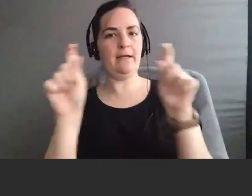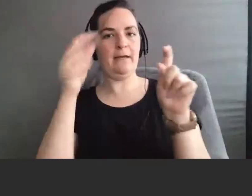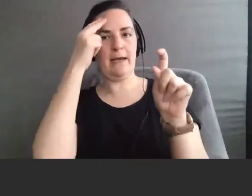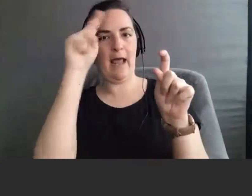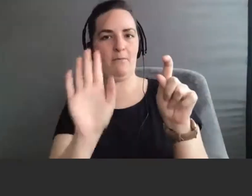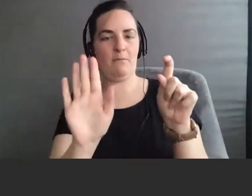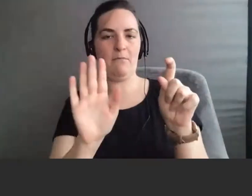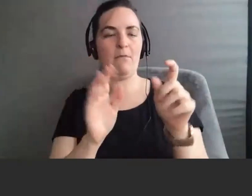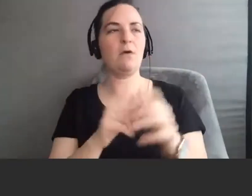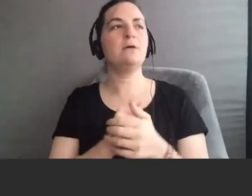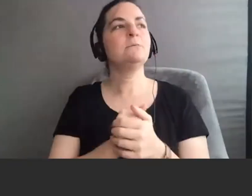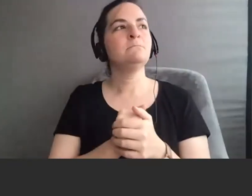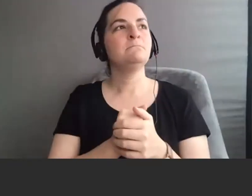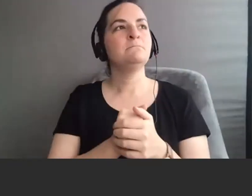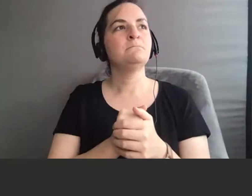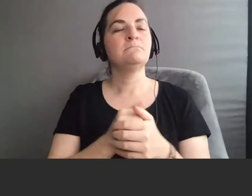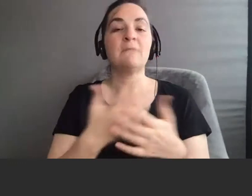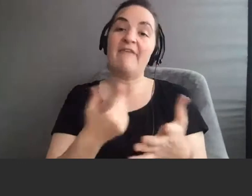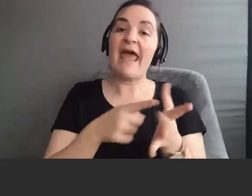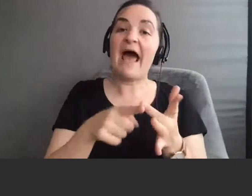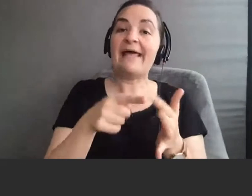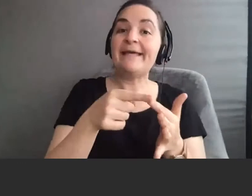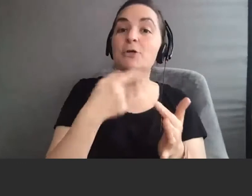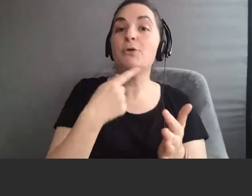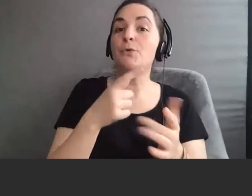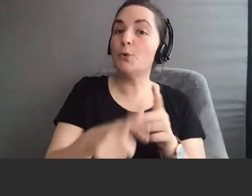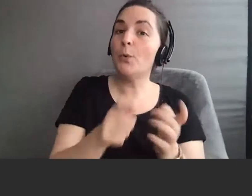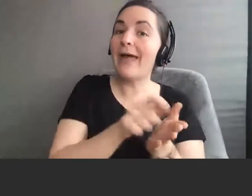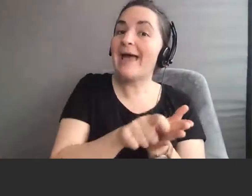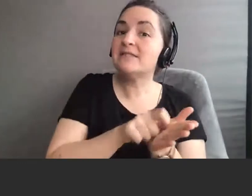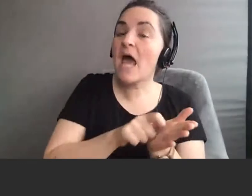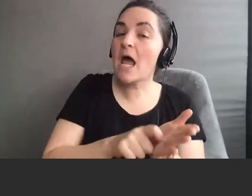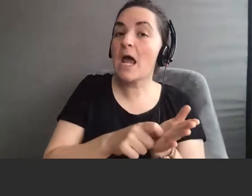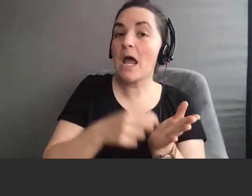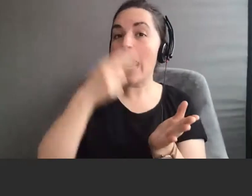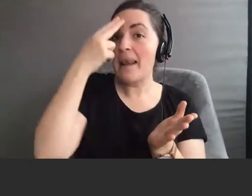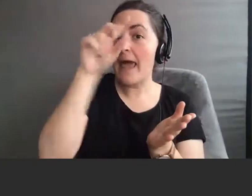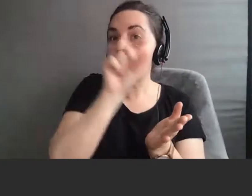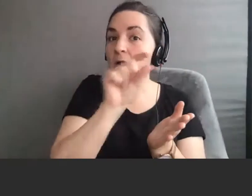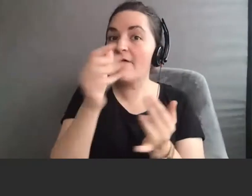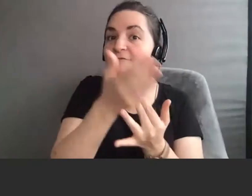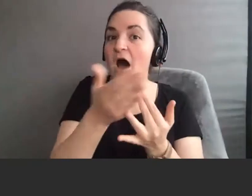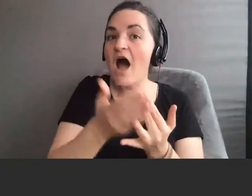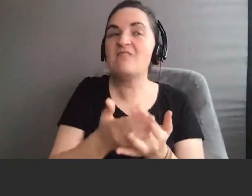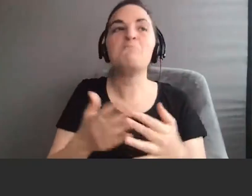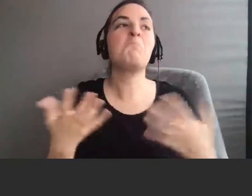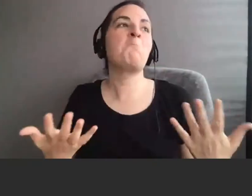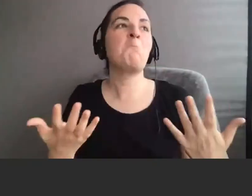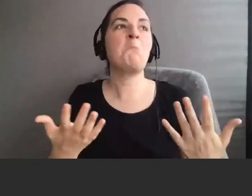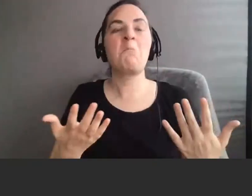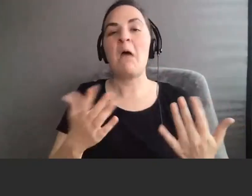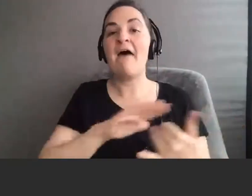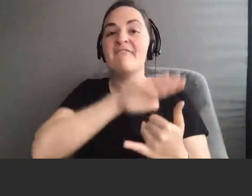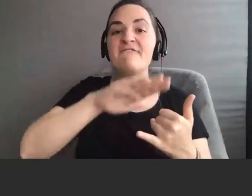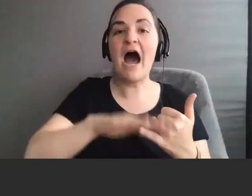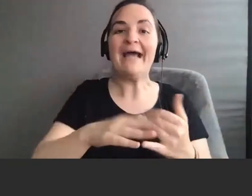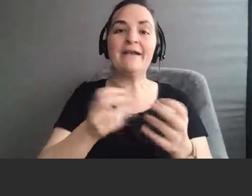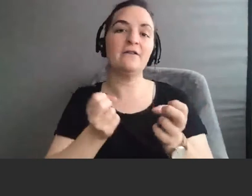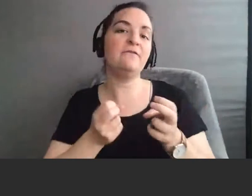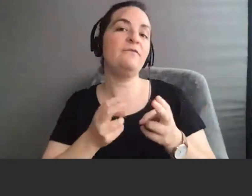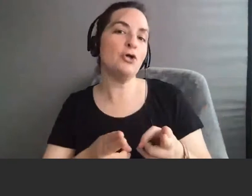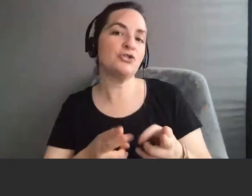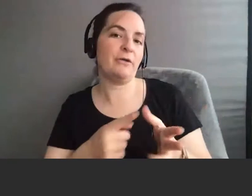If you're doing the essay for assessment in education, label that file, final version AIE